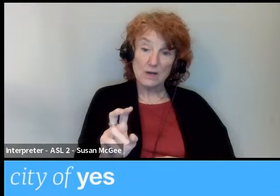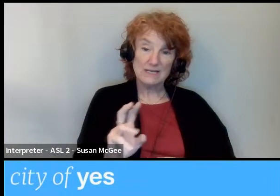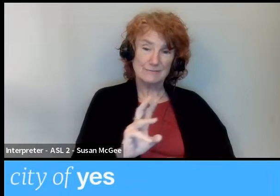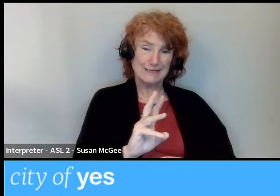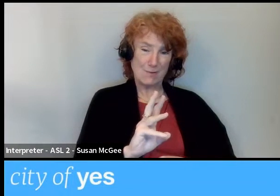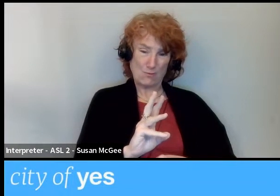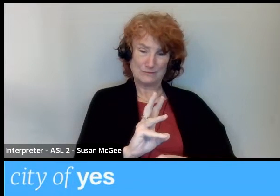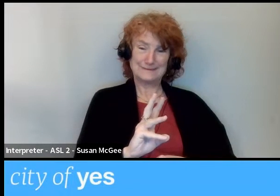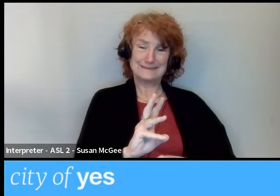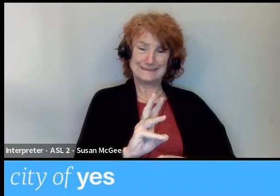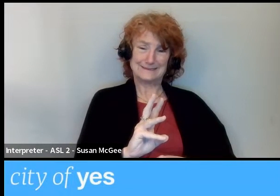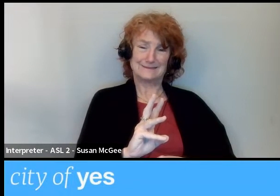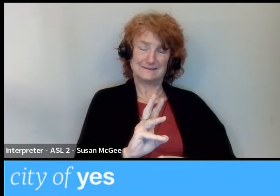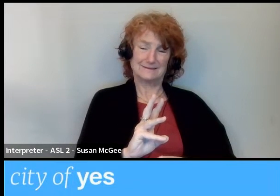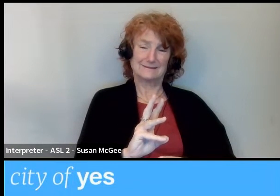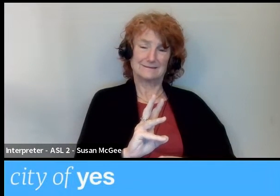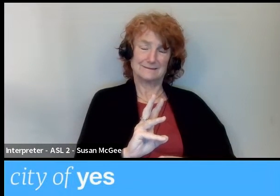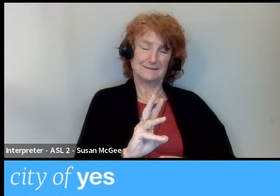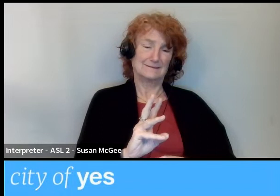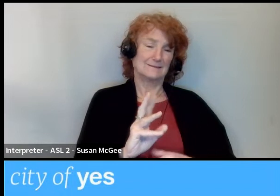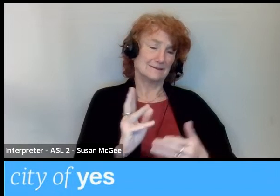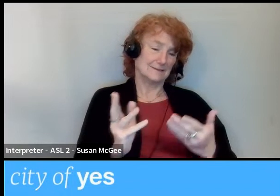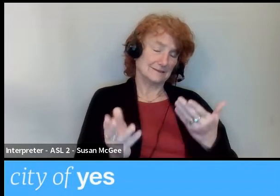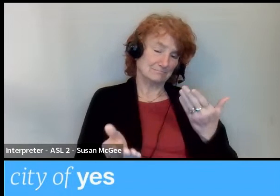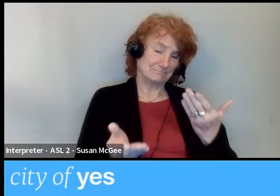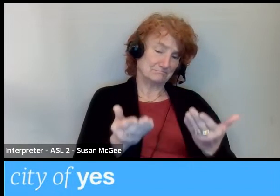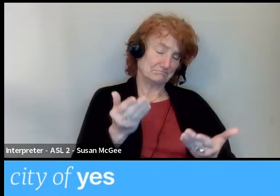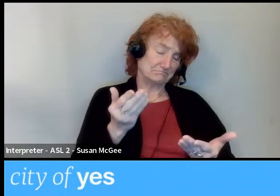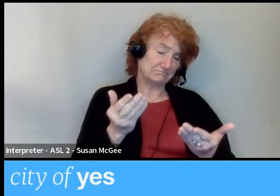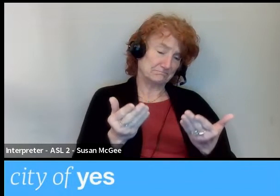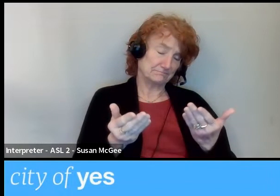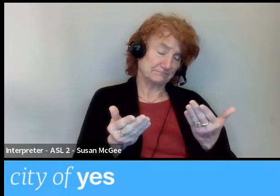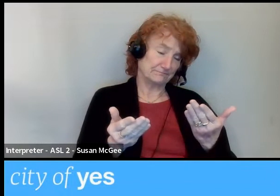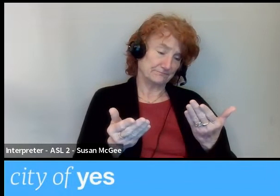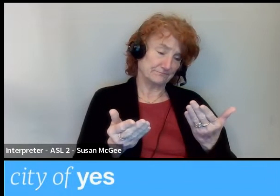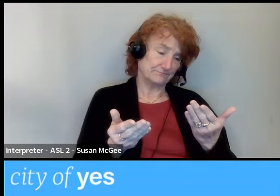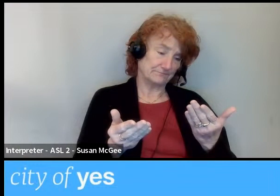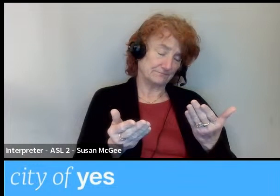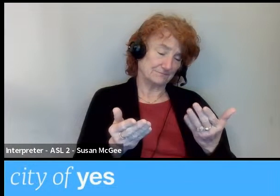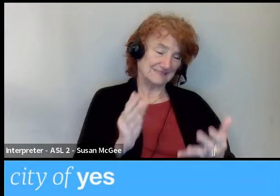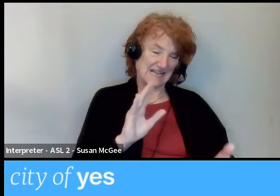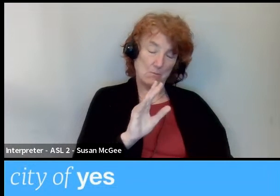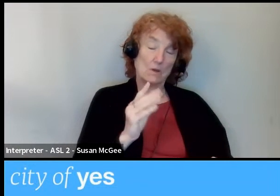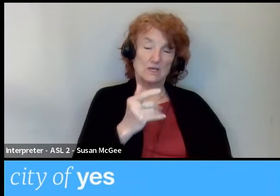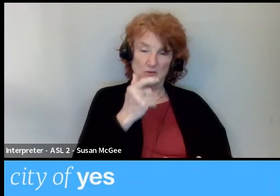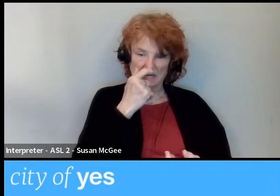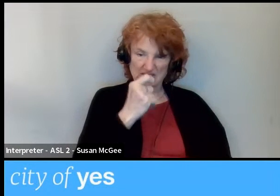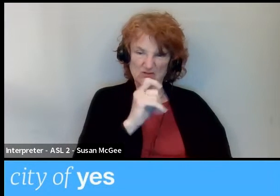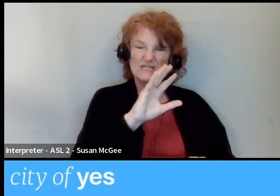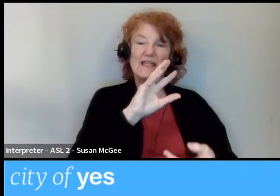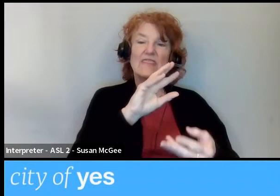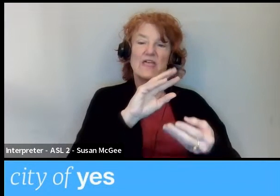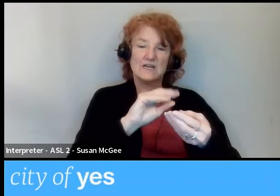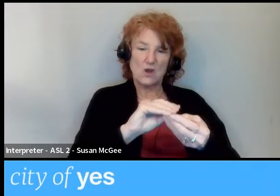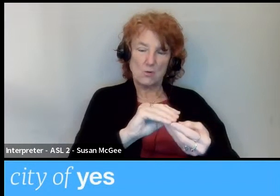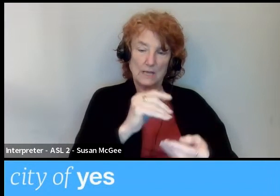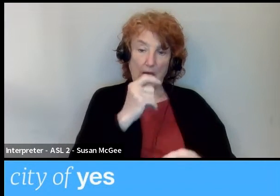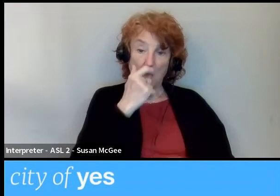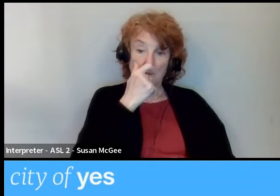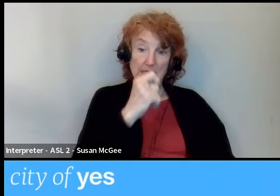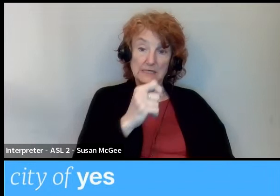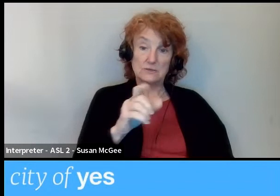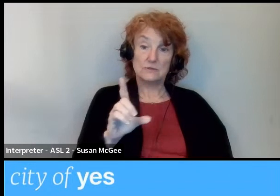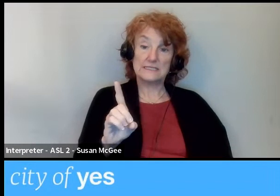units, you may have differentiated, but housing to me is the total. And I'm interested in density. After you've got